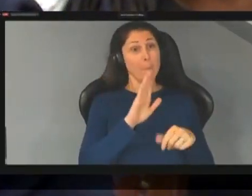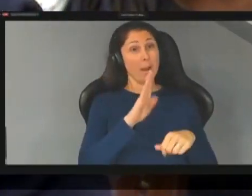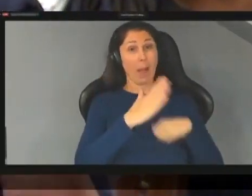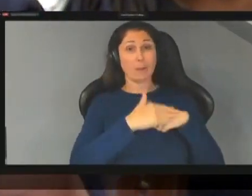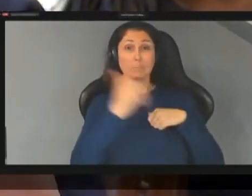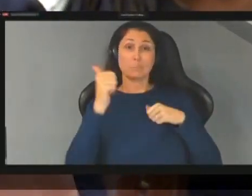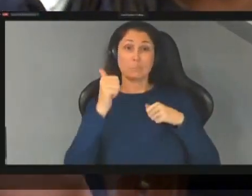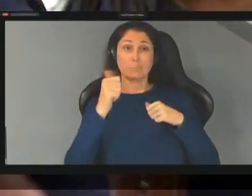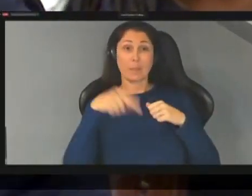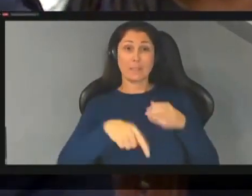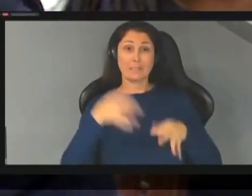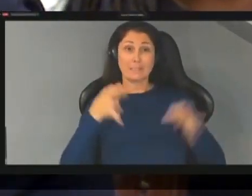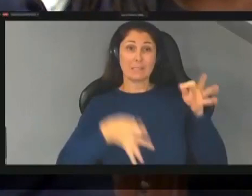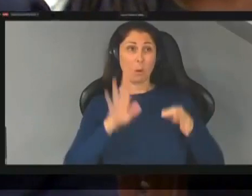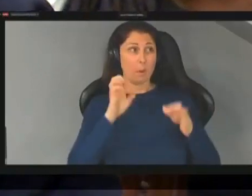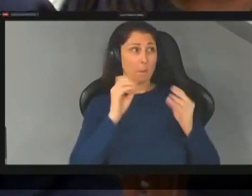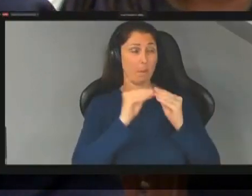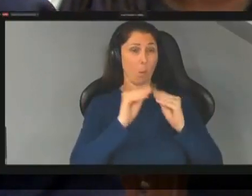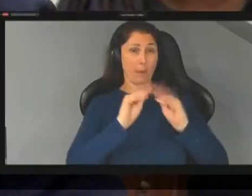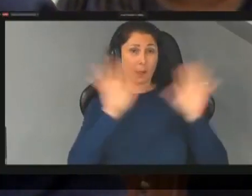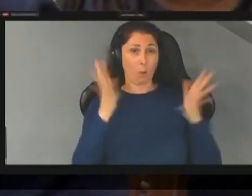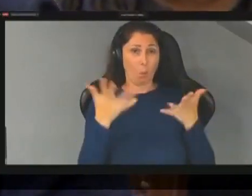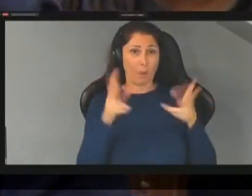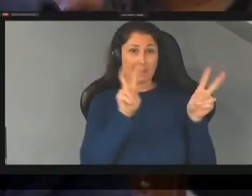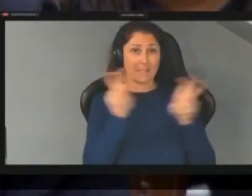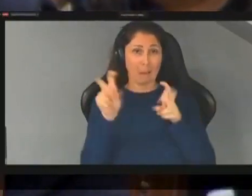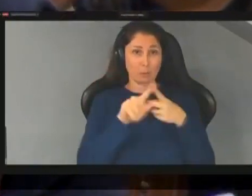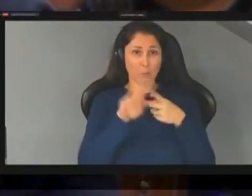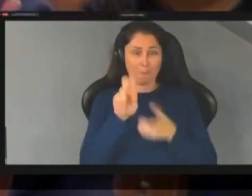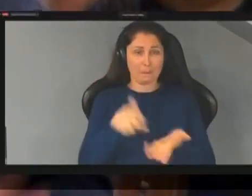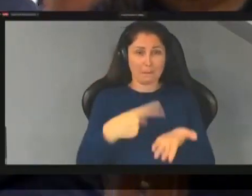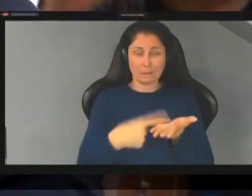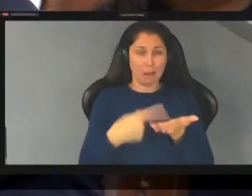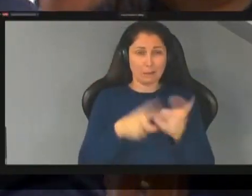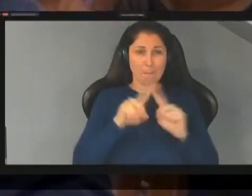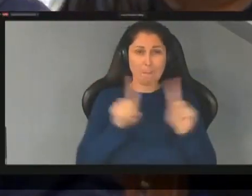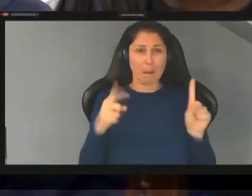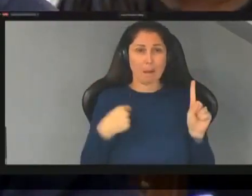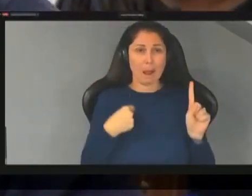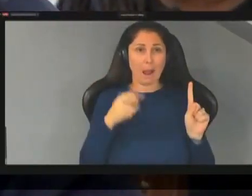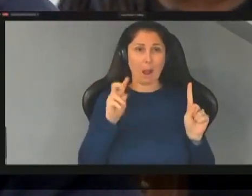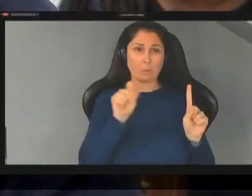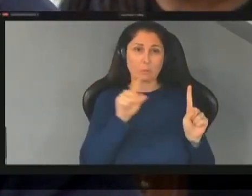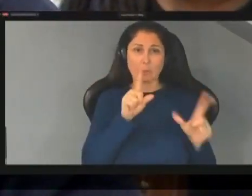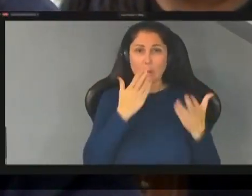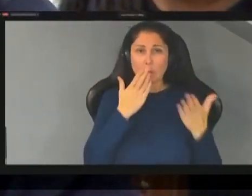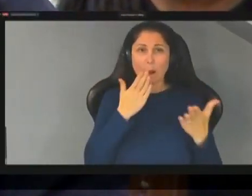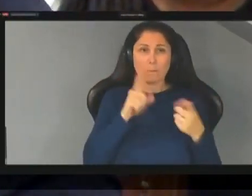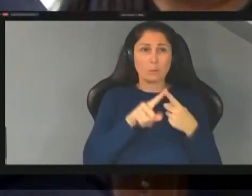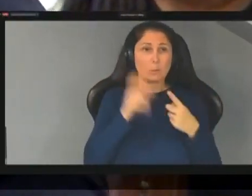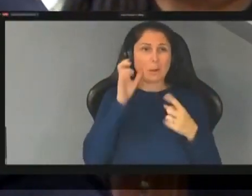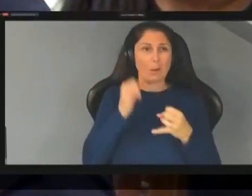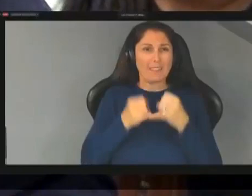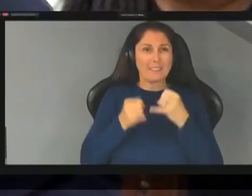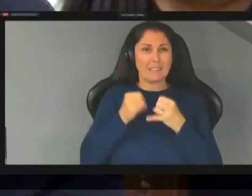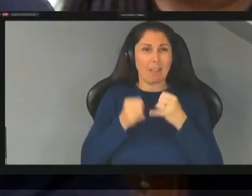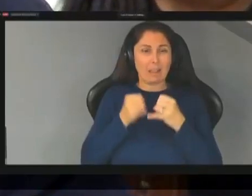maybe what the subject matter to be discussed is, but I was really grateful to hear the tail end of